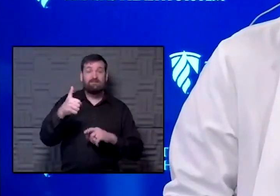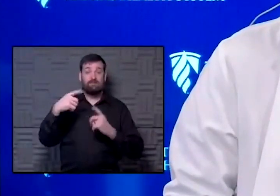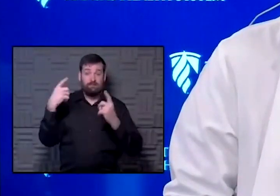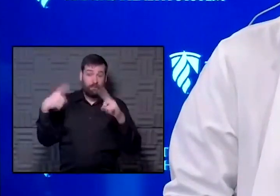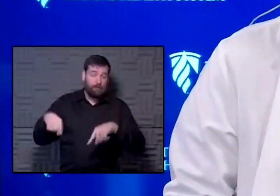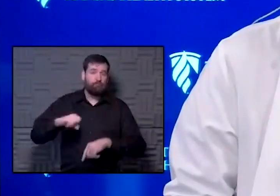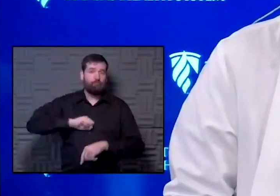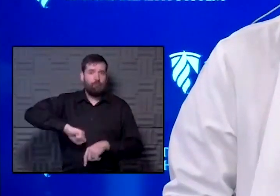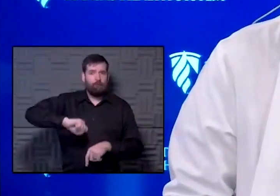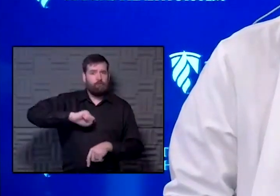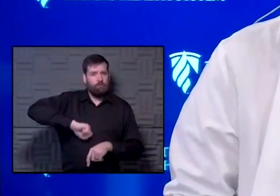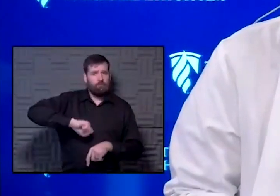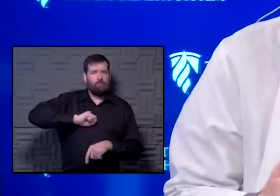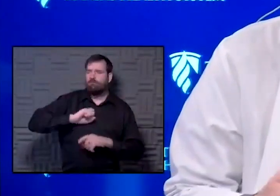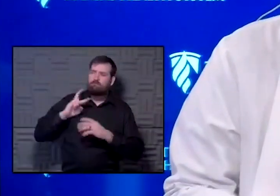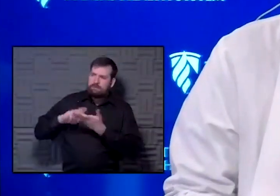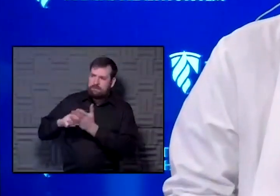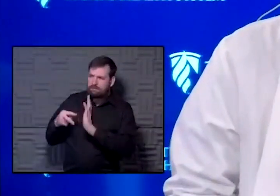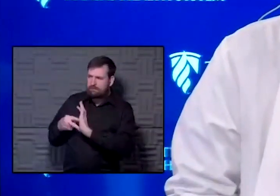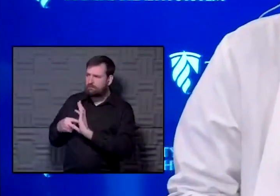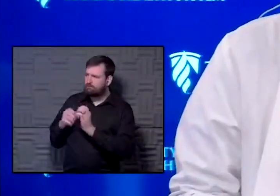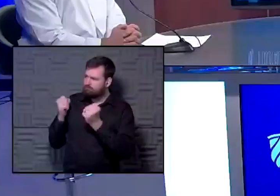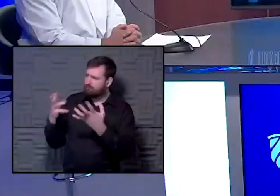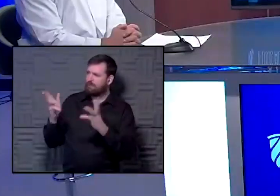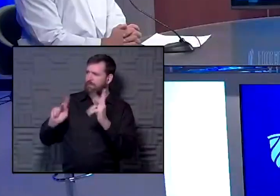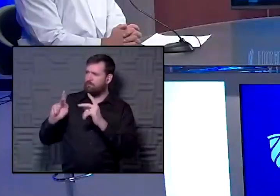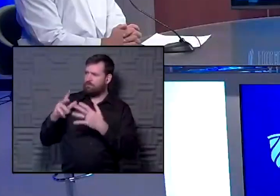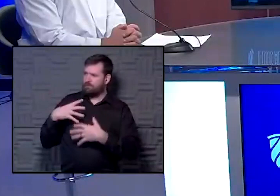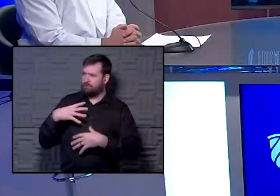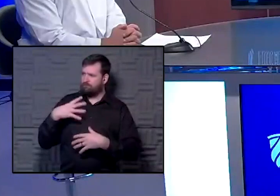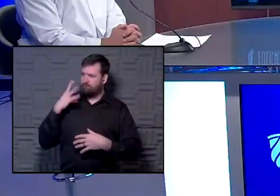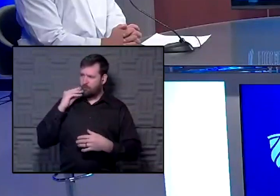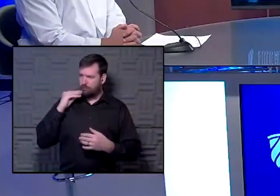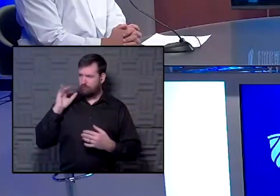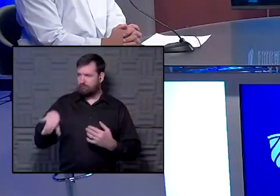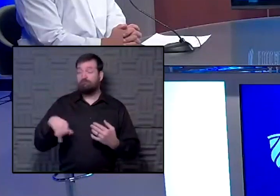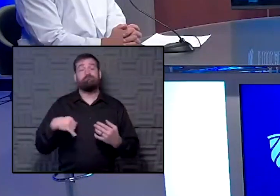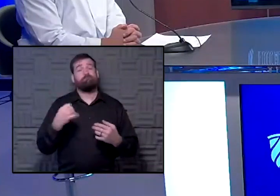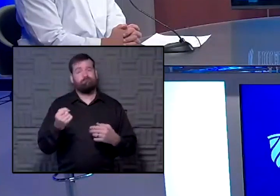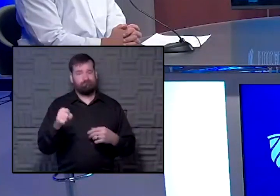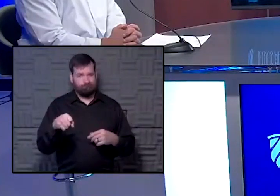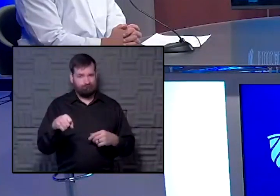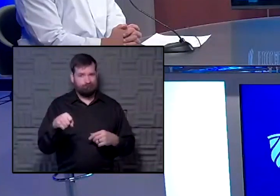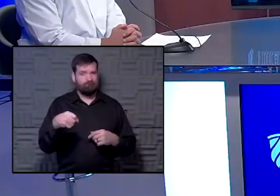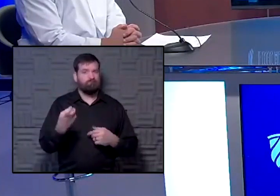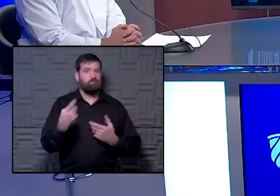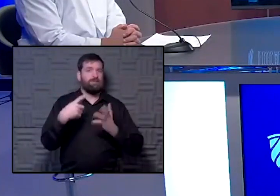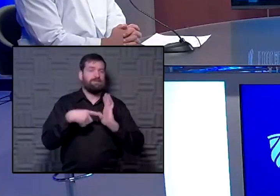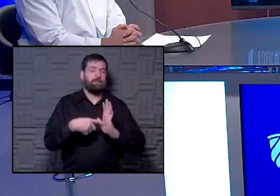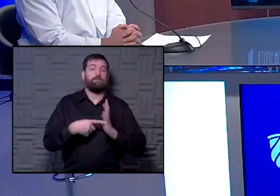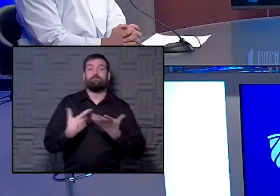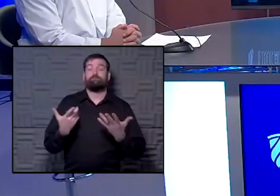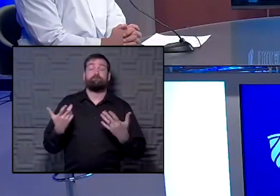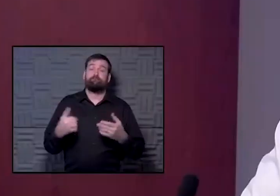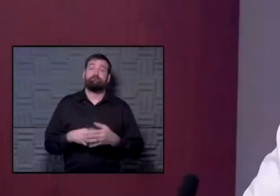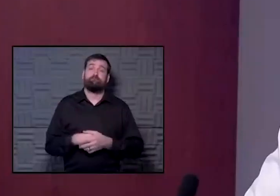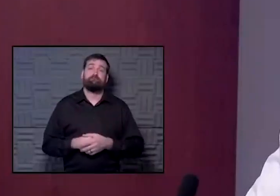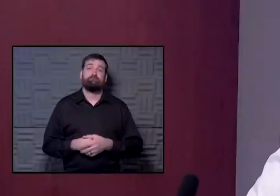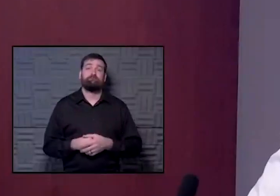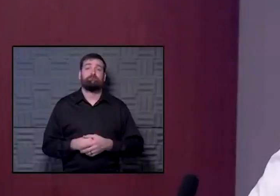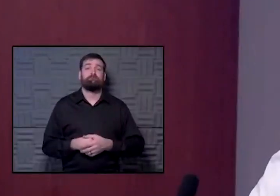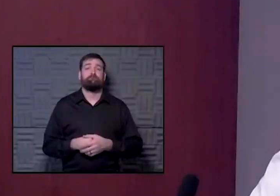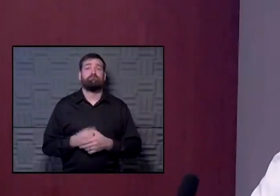afterwards for a while. What does that mean? Because I think a lot of people experience that, Mario. Yeah, cough is definitely one of the number one symptoms, and I think it's because